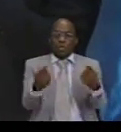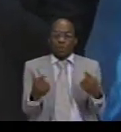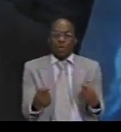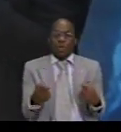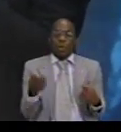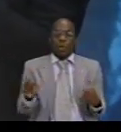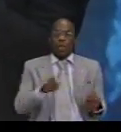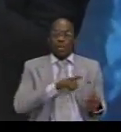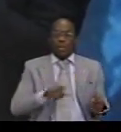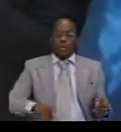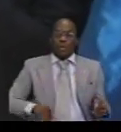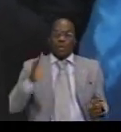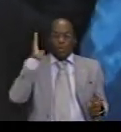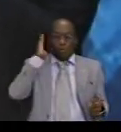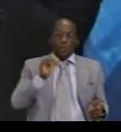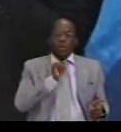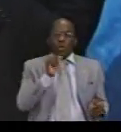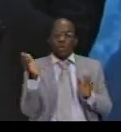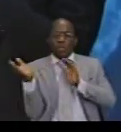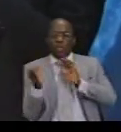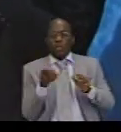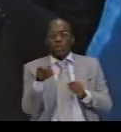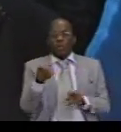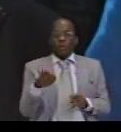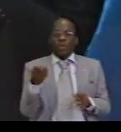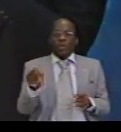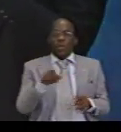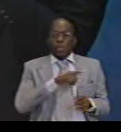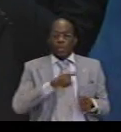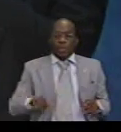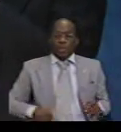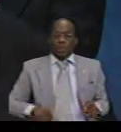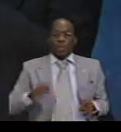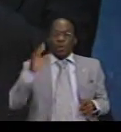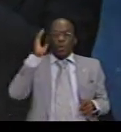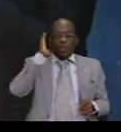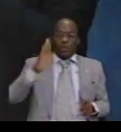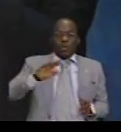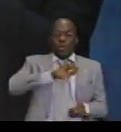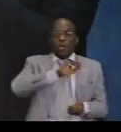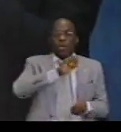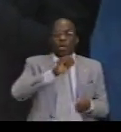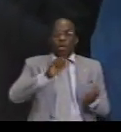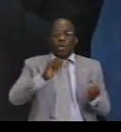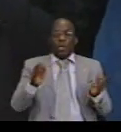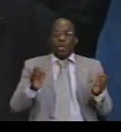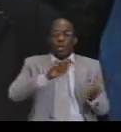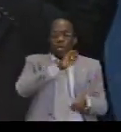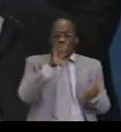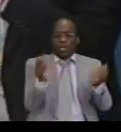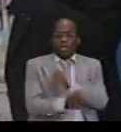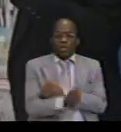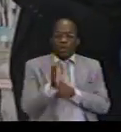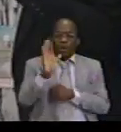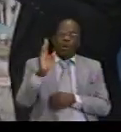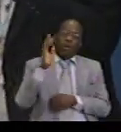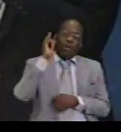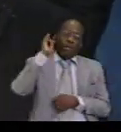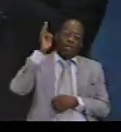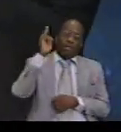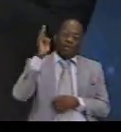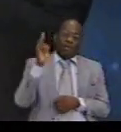not leave you. The Lord will change your history. Tell the Lord, change my history. Change my